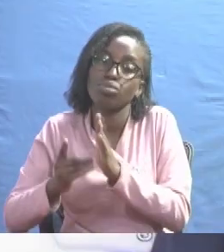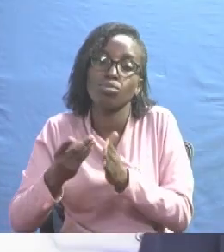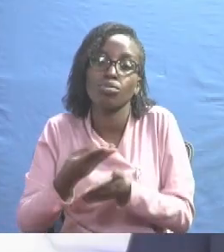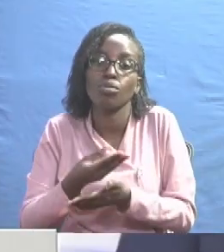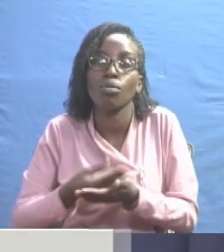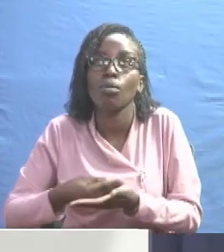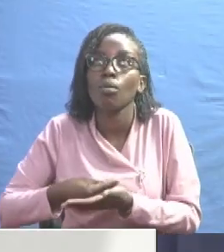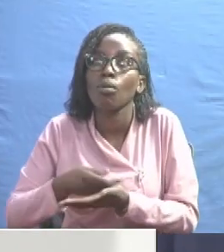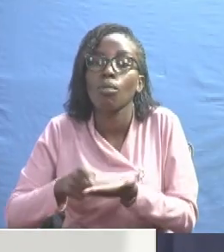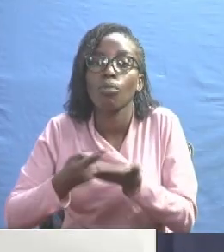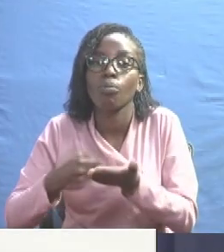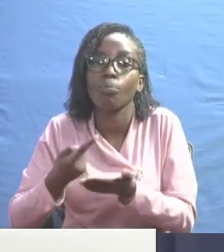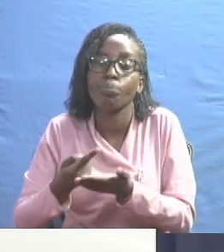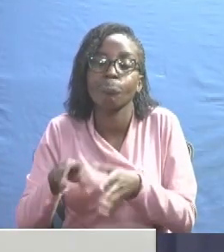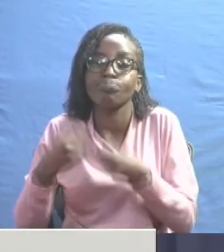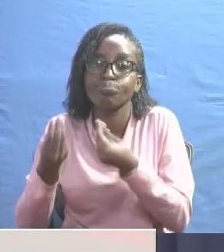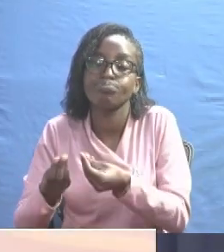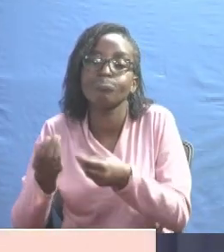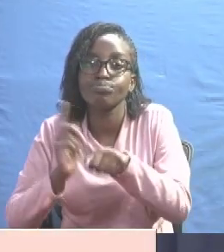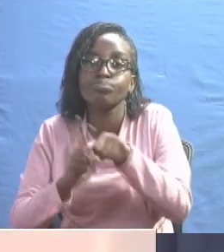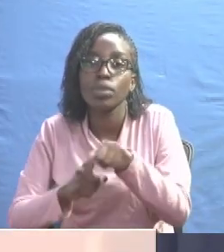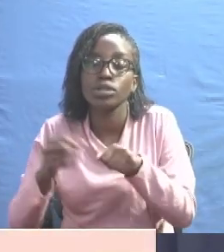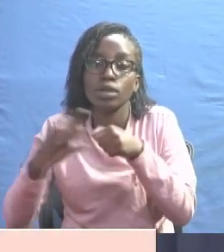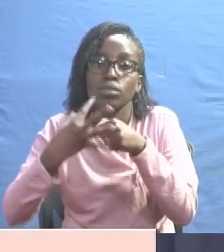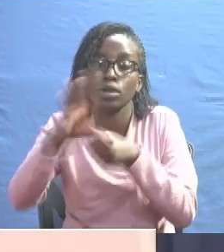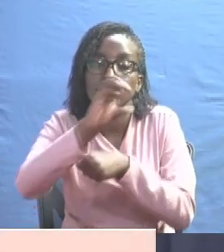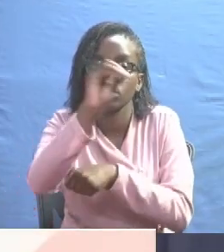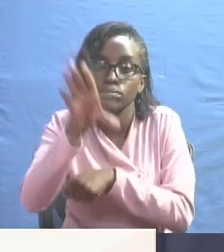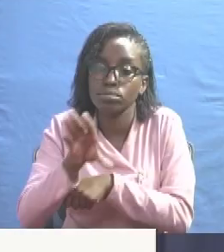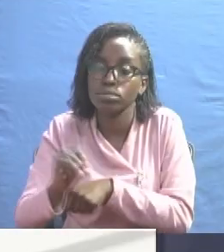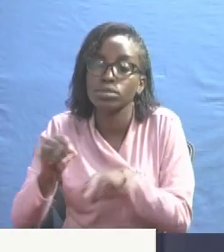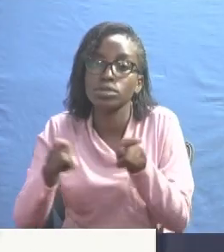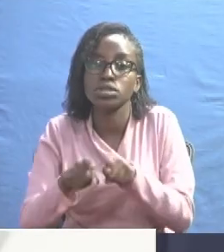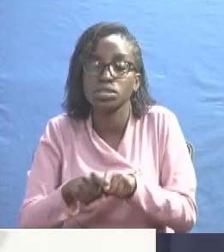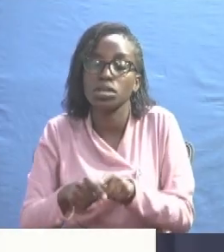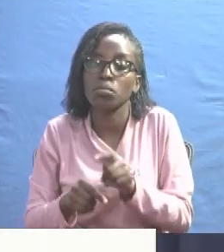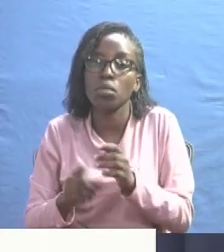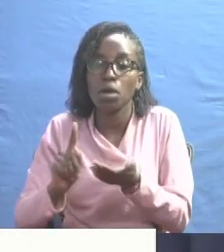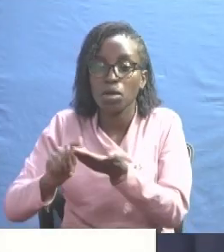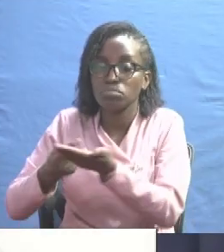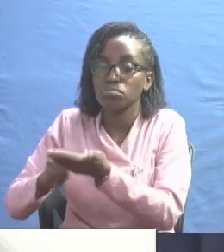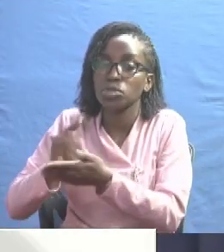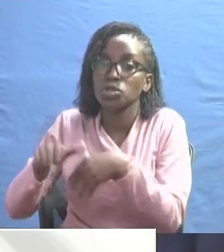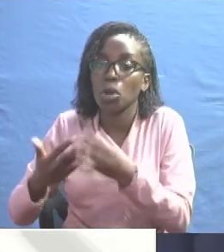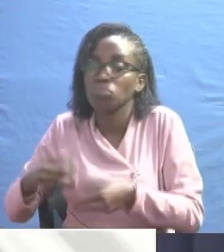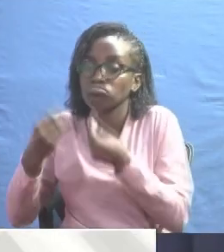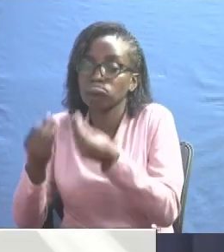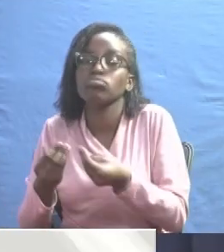about 80% of the rice that we consume. We only produce about slightly less than